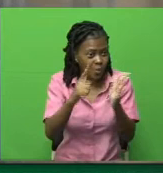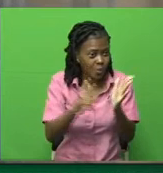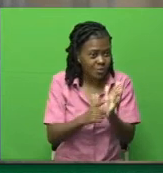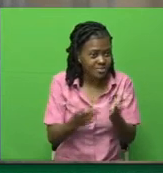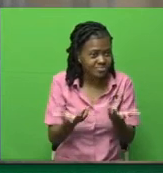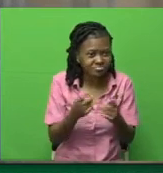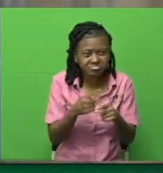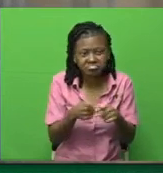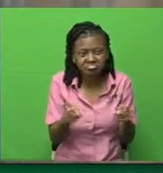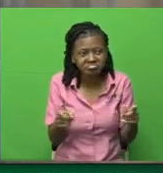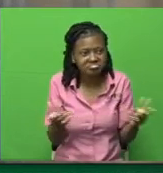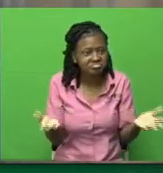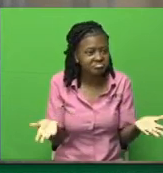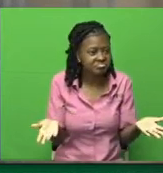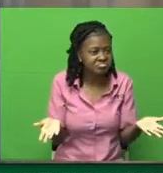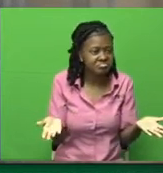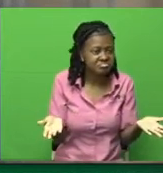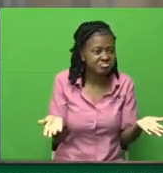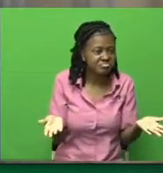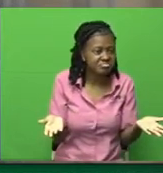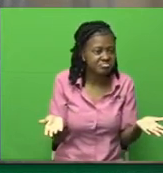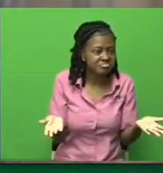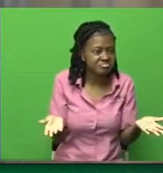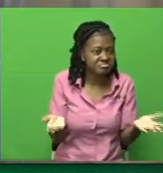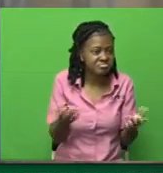alleged procurement regulator